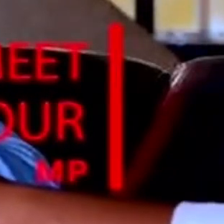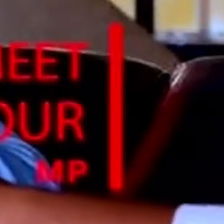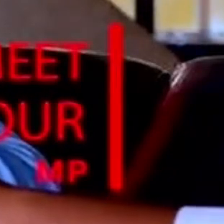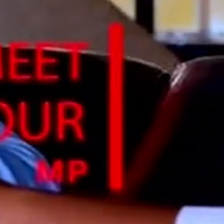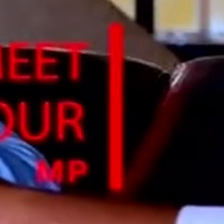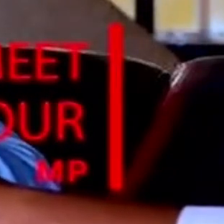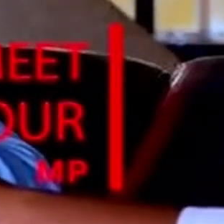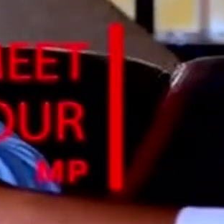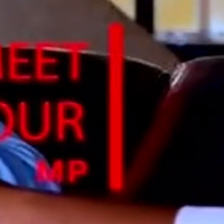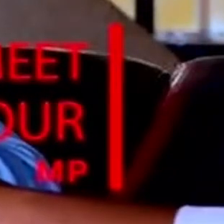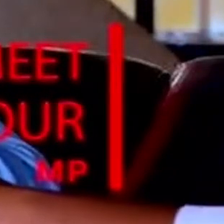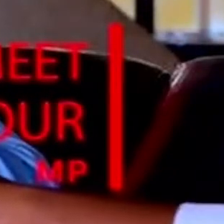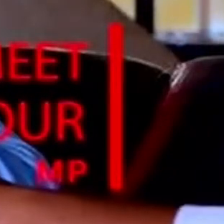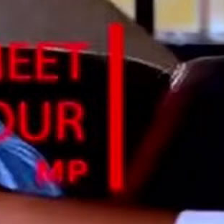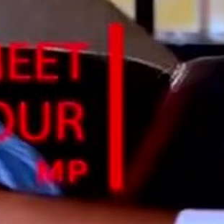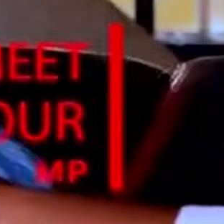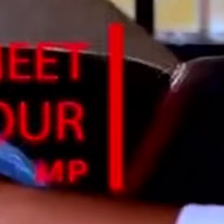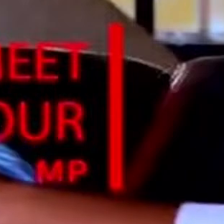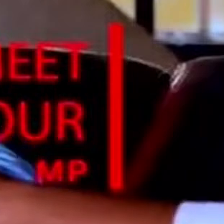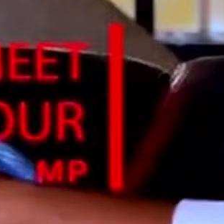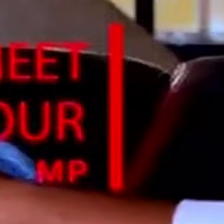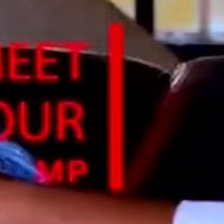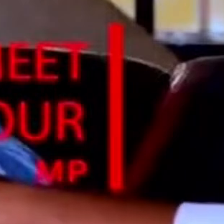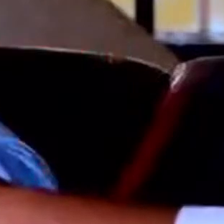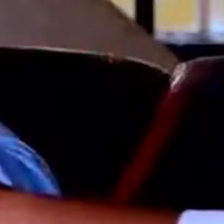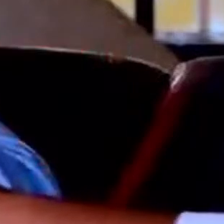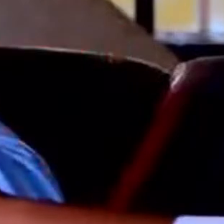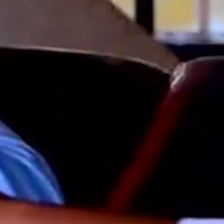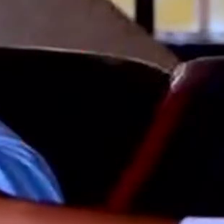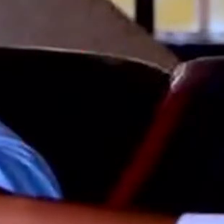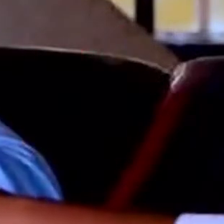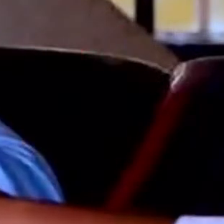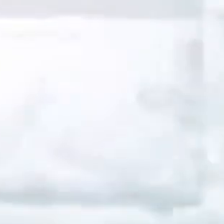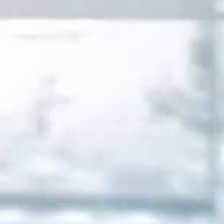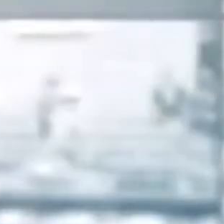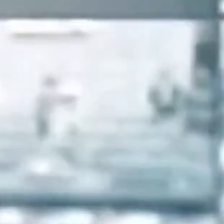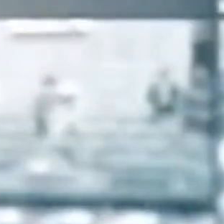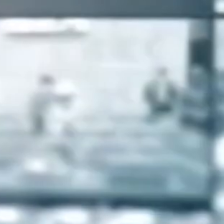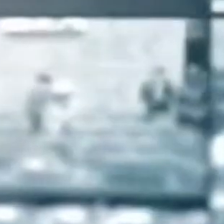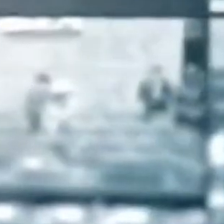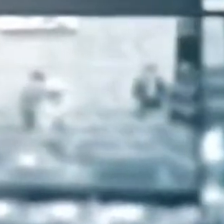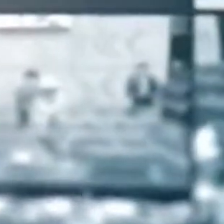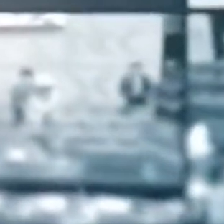need to support all that matters in terms of how we take Mpika to greater heights.